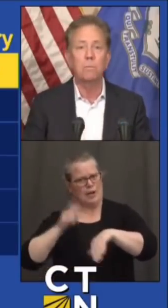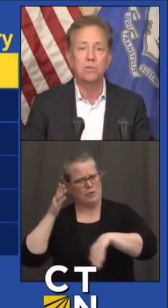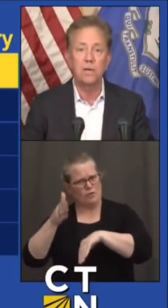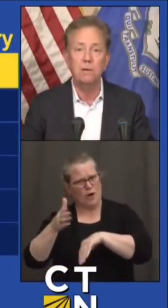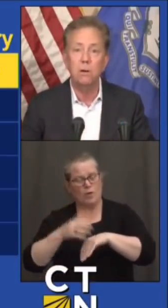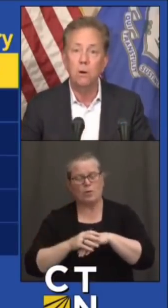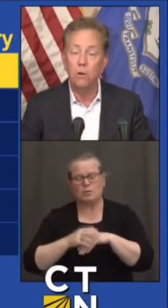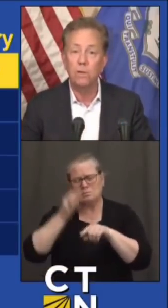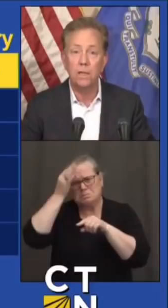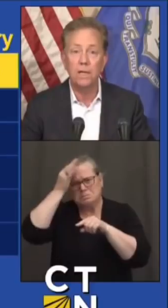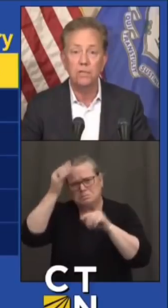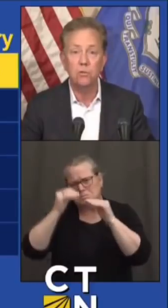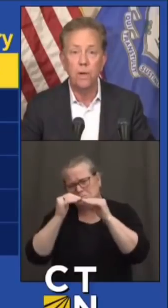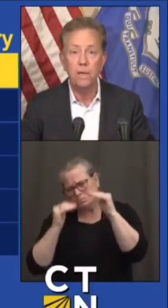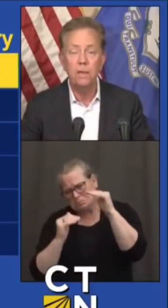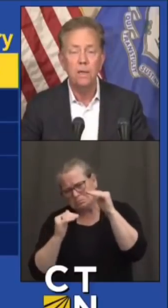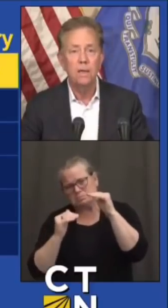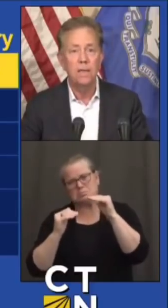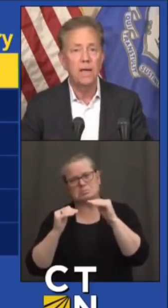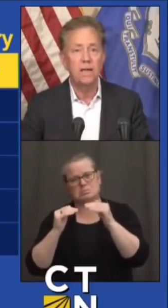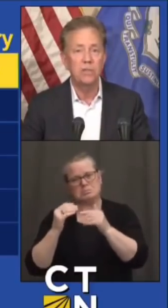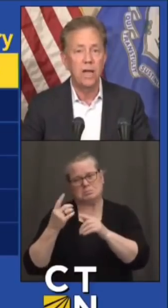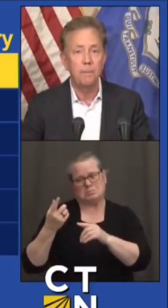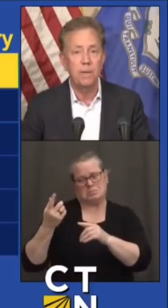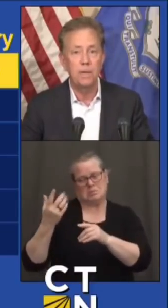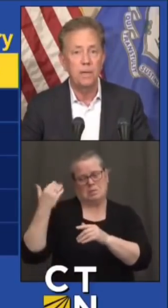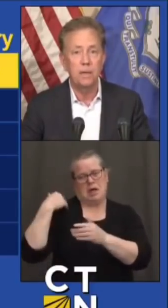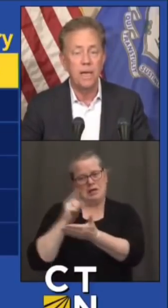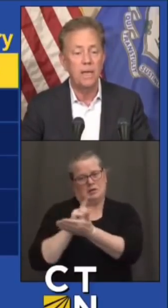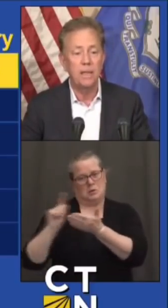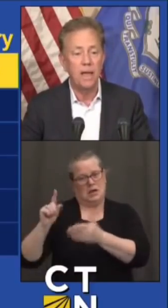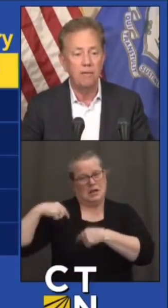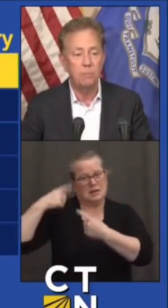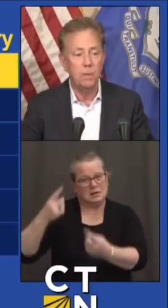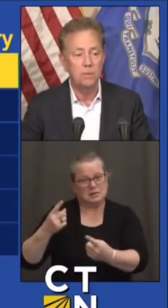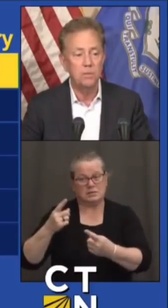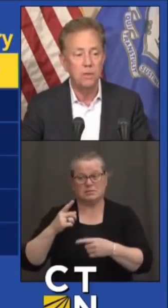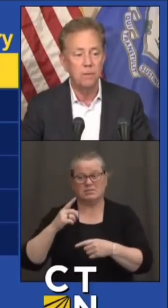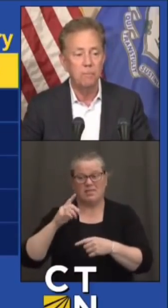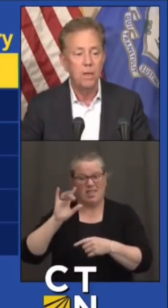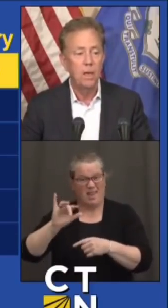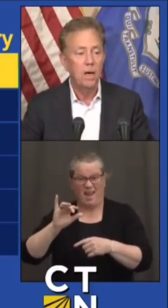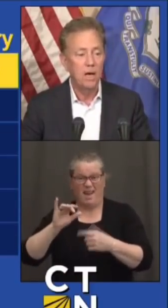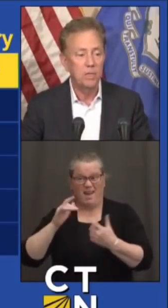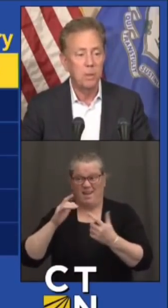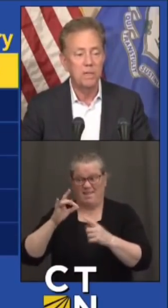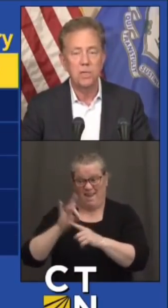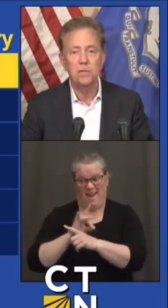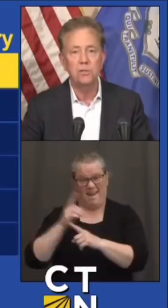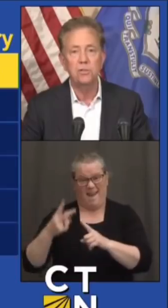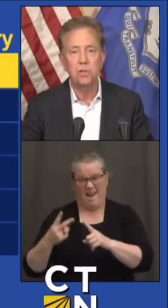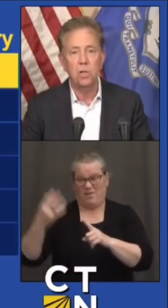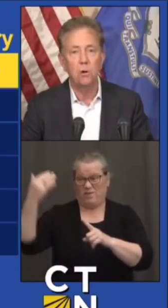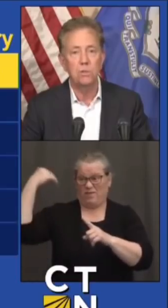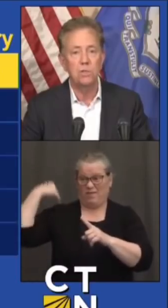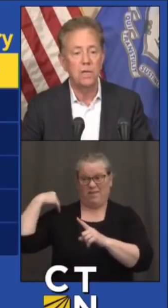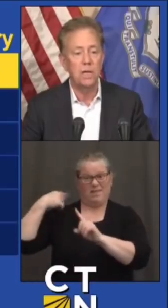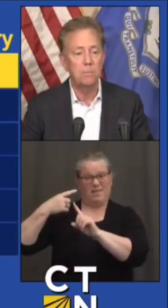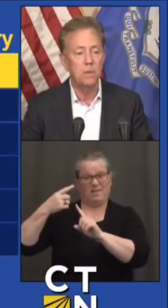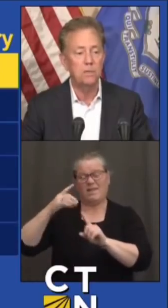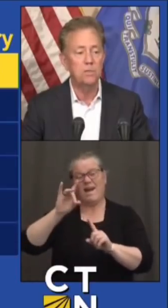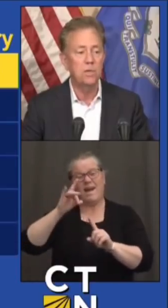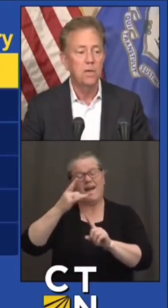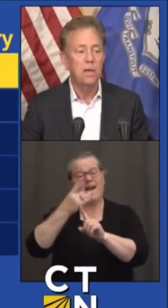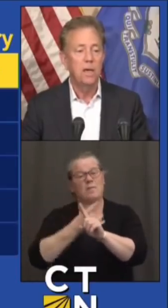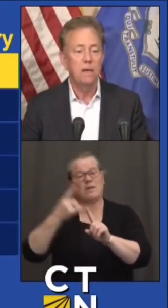than 1% over the last week. That hasn't happened in 8.5 months. Hospitalizations, the lowest in